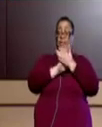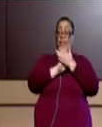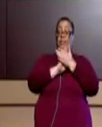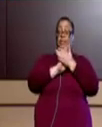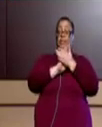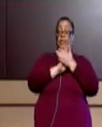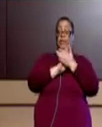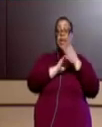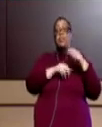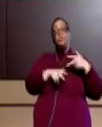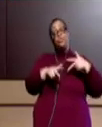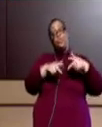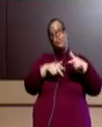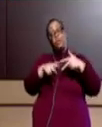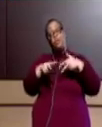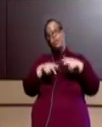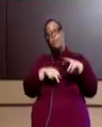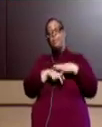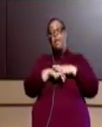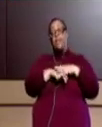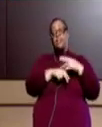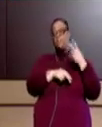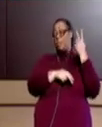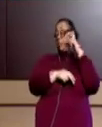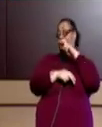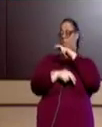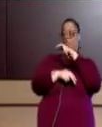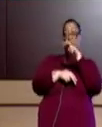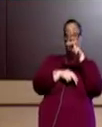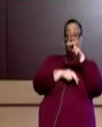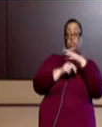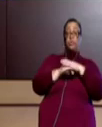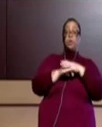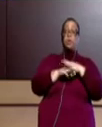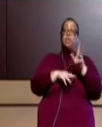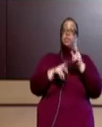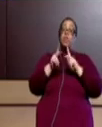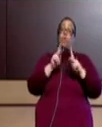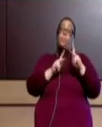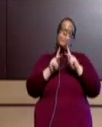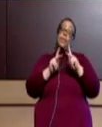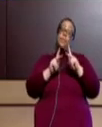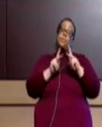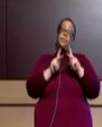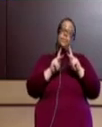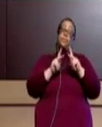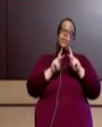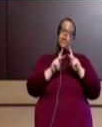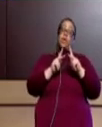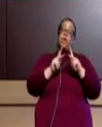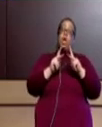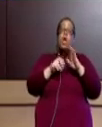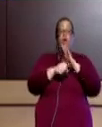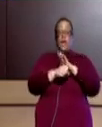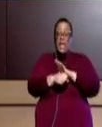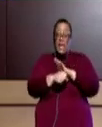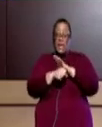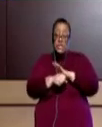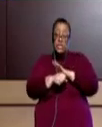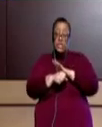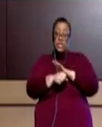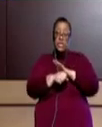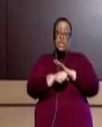everybody as you walk past. They are so people have been in these high states of alert, of anxiety,